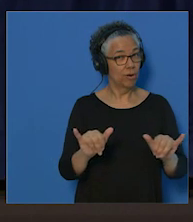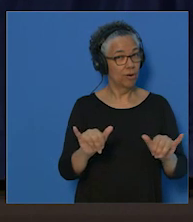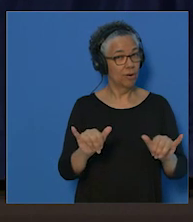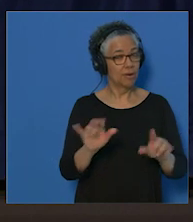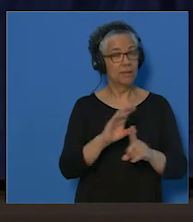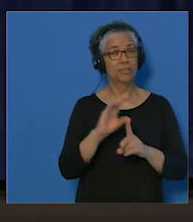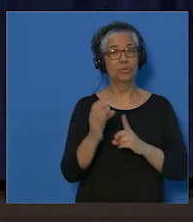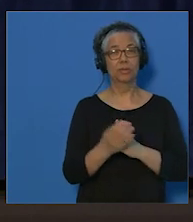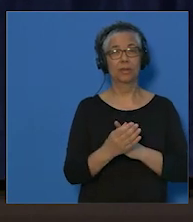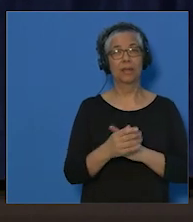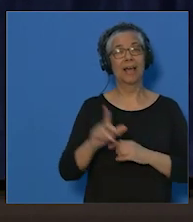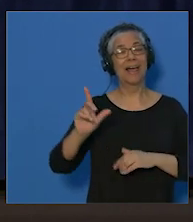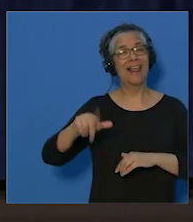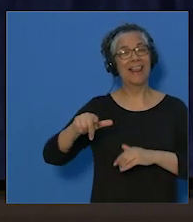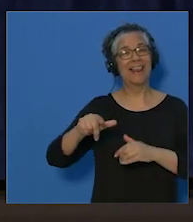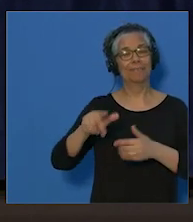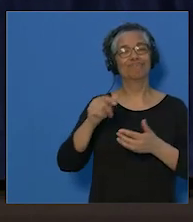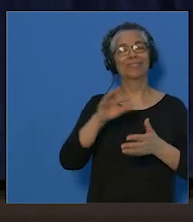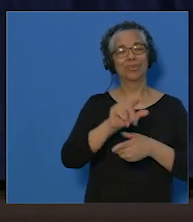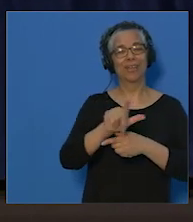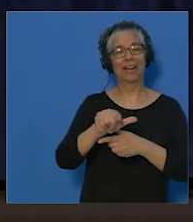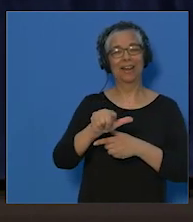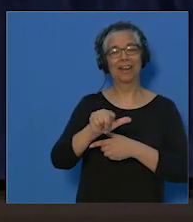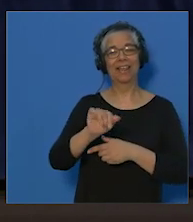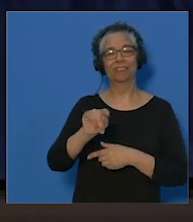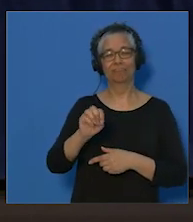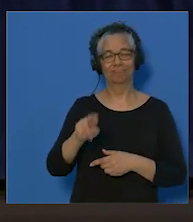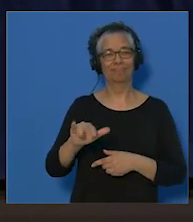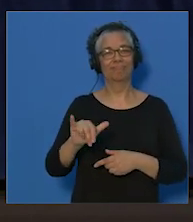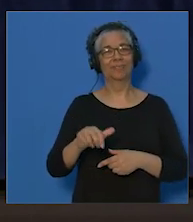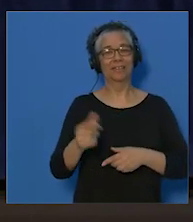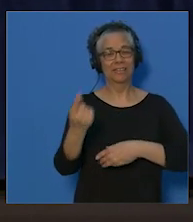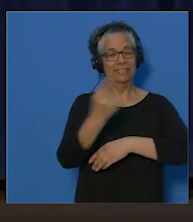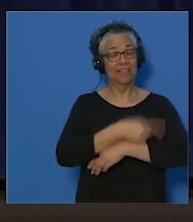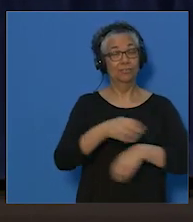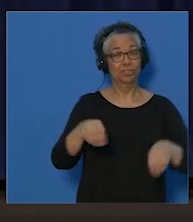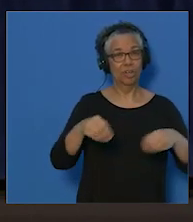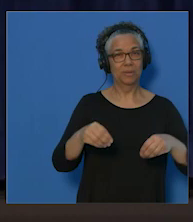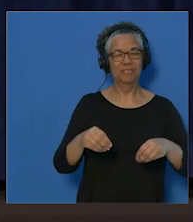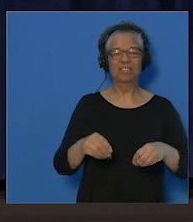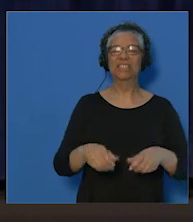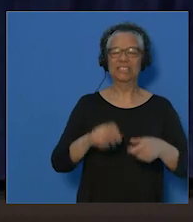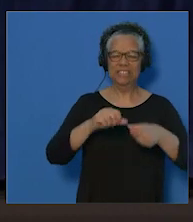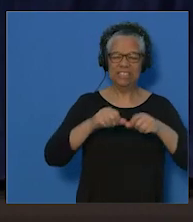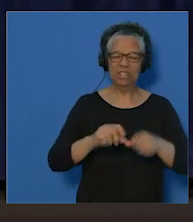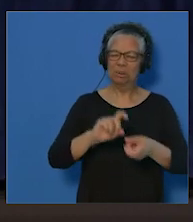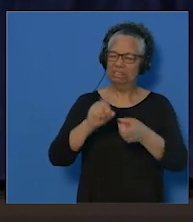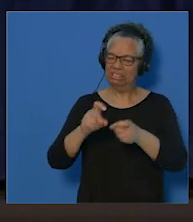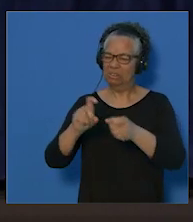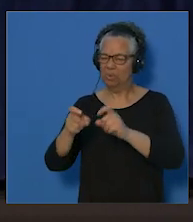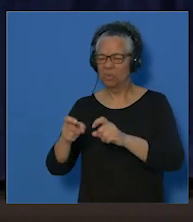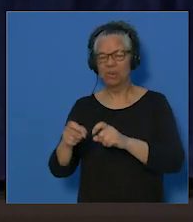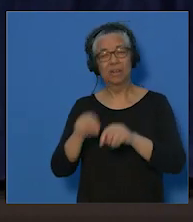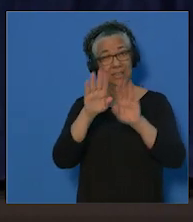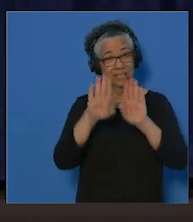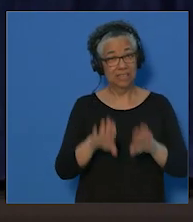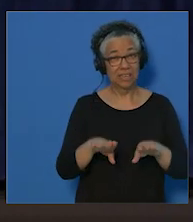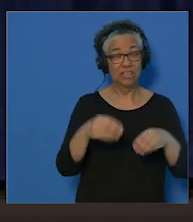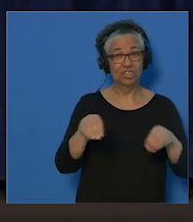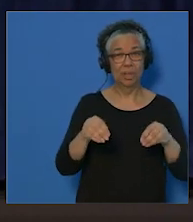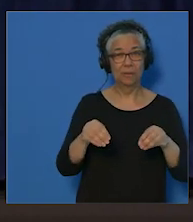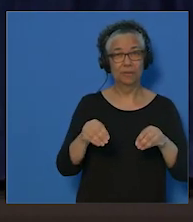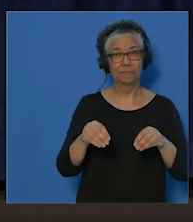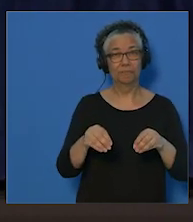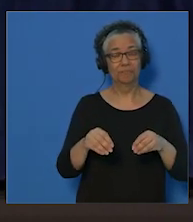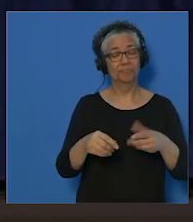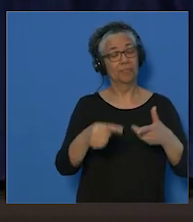lettered days of shopping, and those things will be continued to be prescribed with minor modifications to Sunday shopping. During